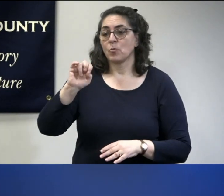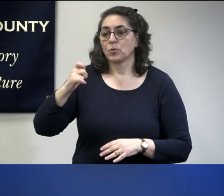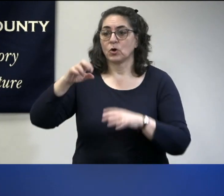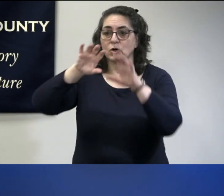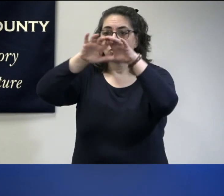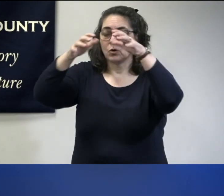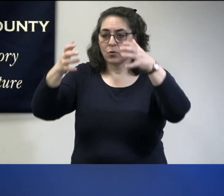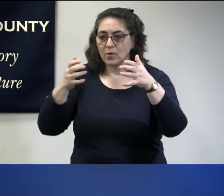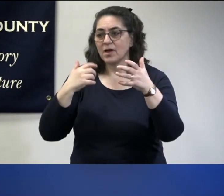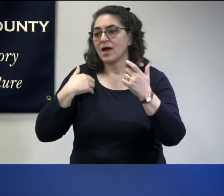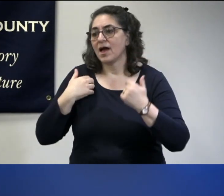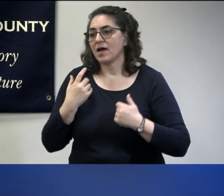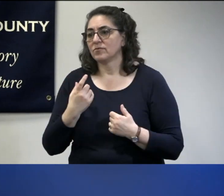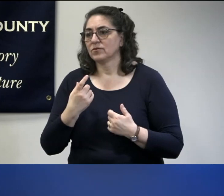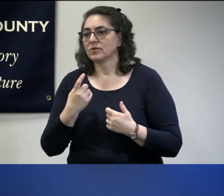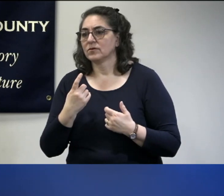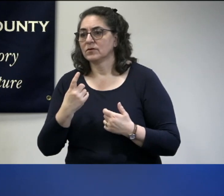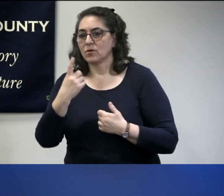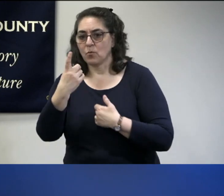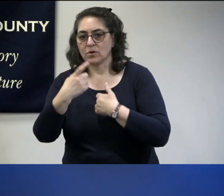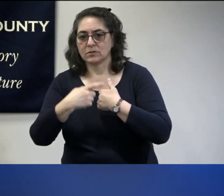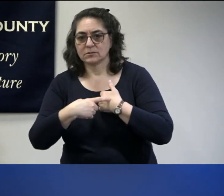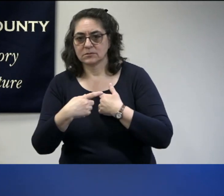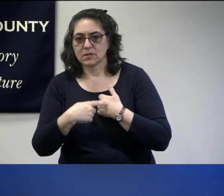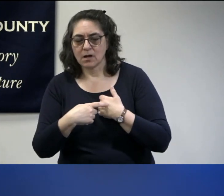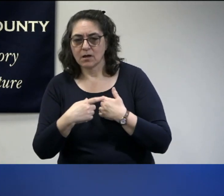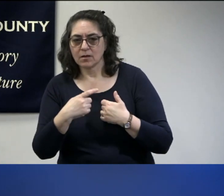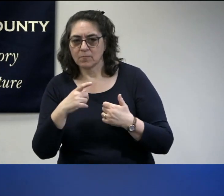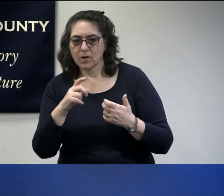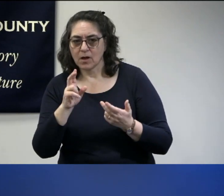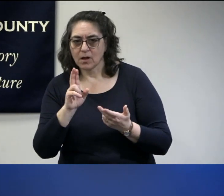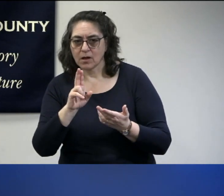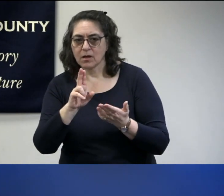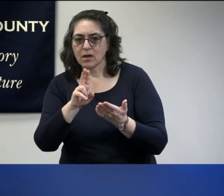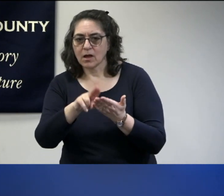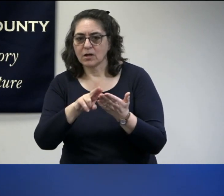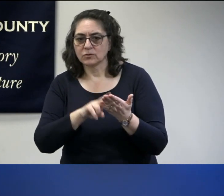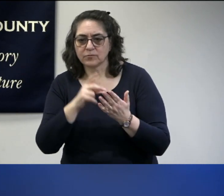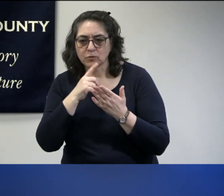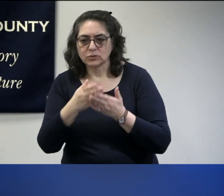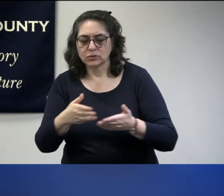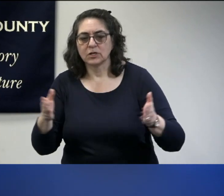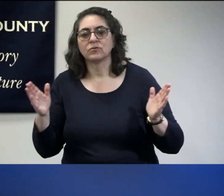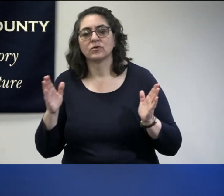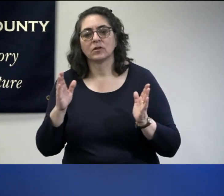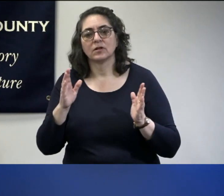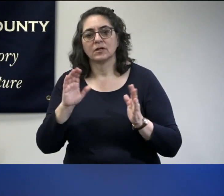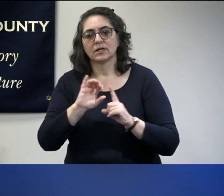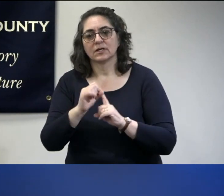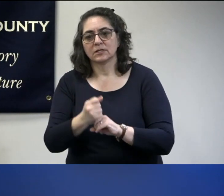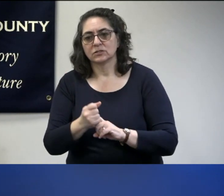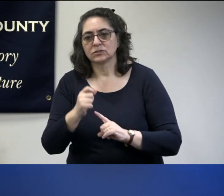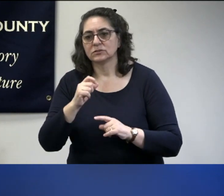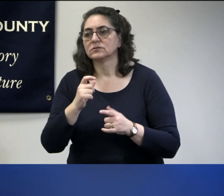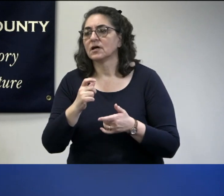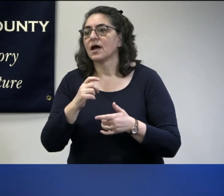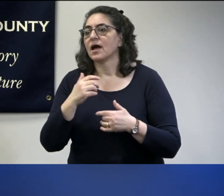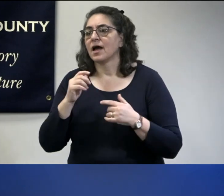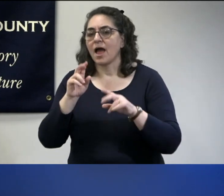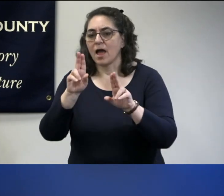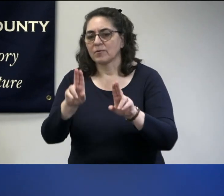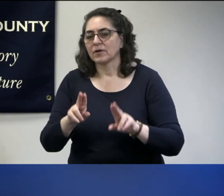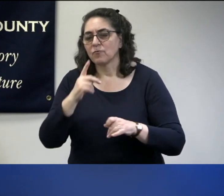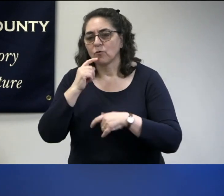consists of single prime contract for general conditions, acquisition of all required permits, provisions